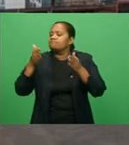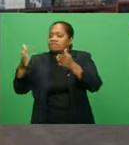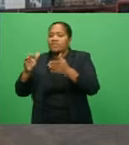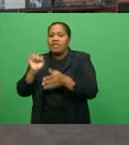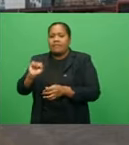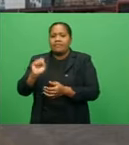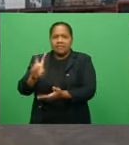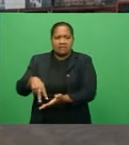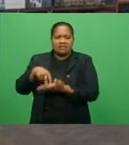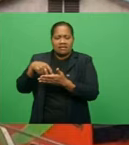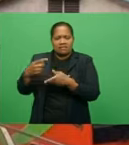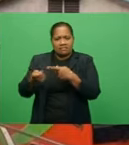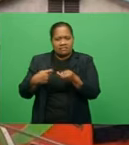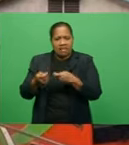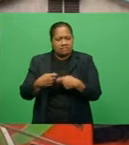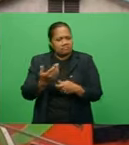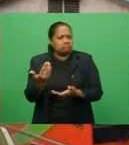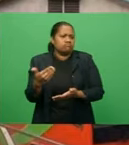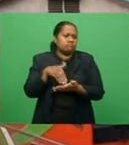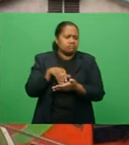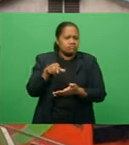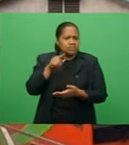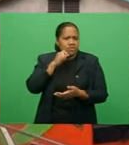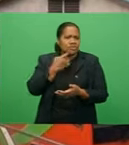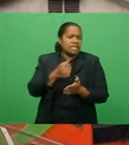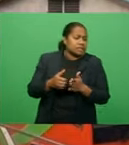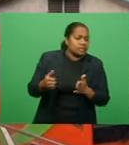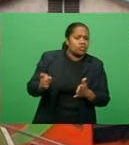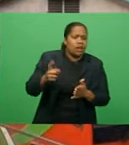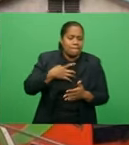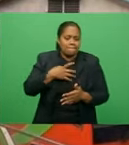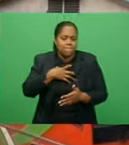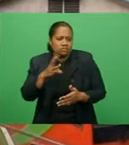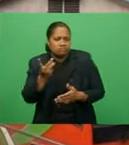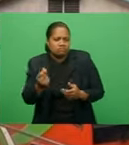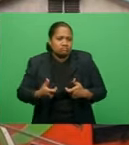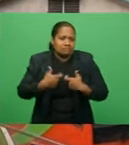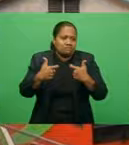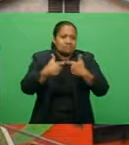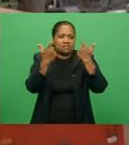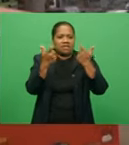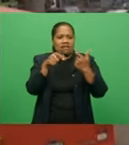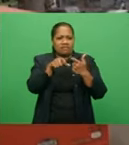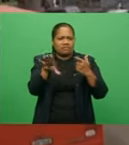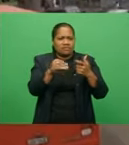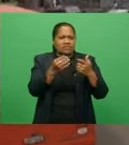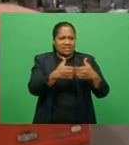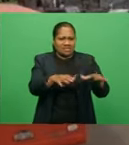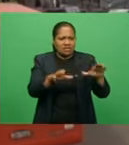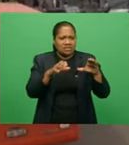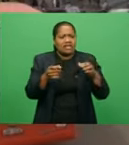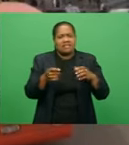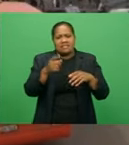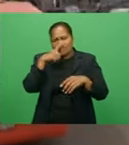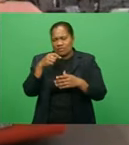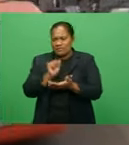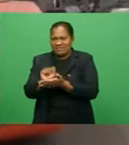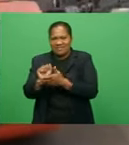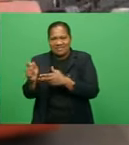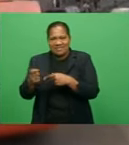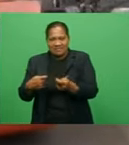market. She adds this will to some extent address some of the challenges faced by the municipal council and the market vendors.